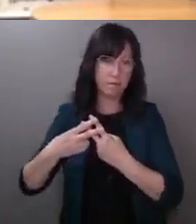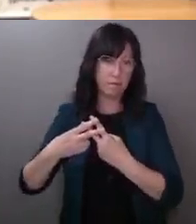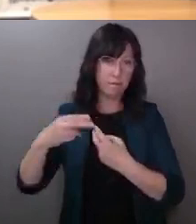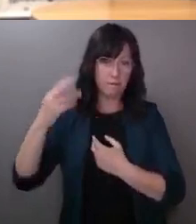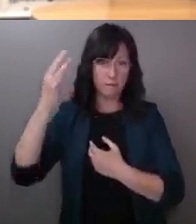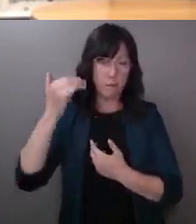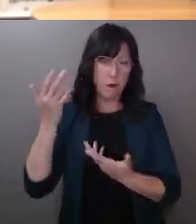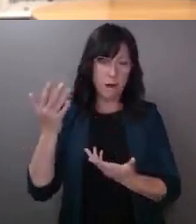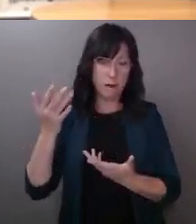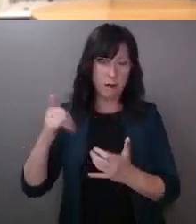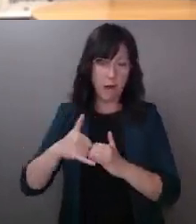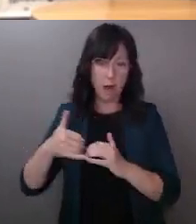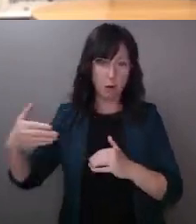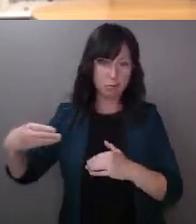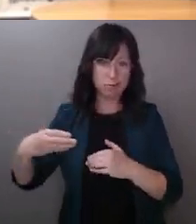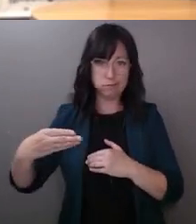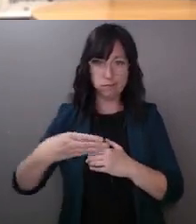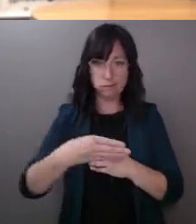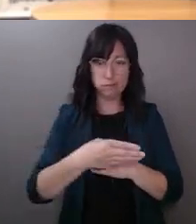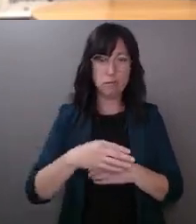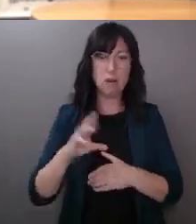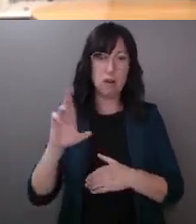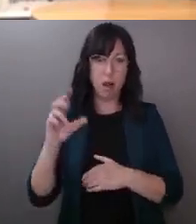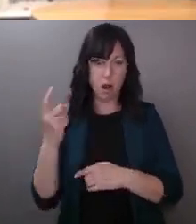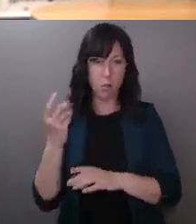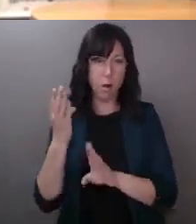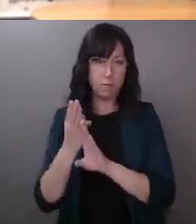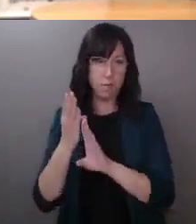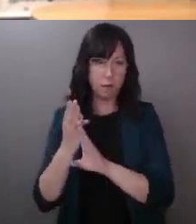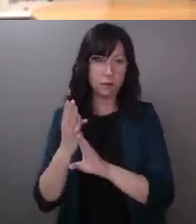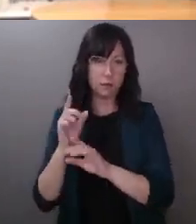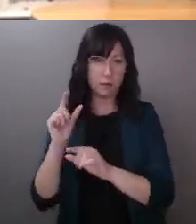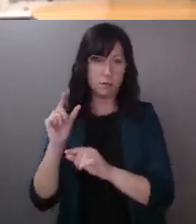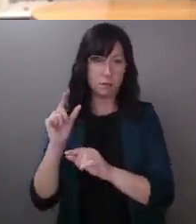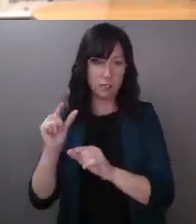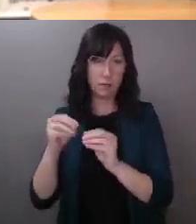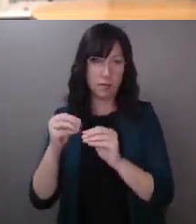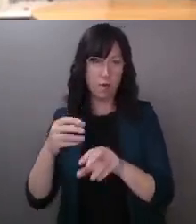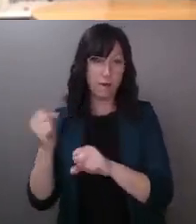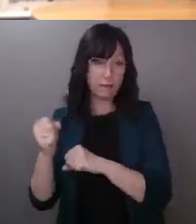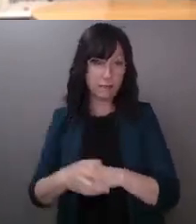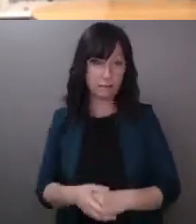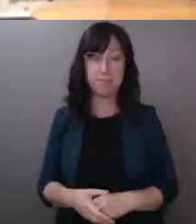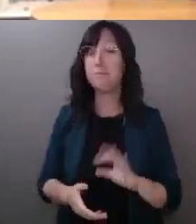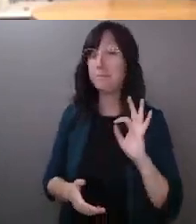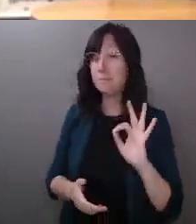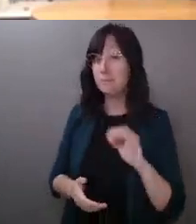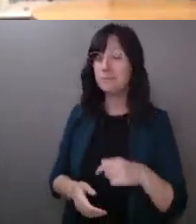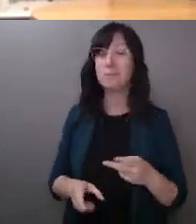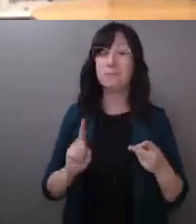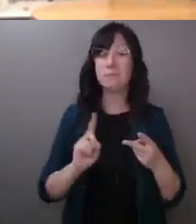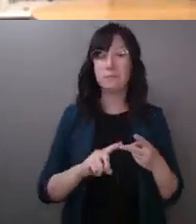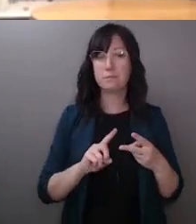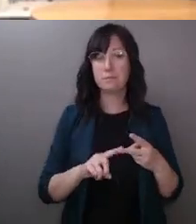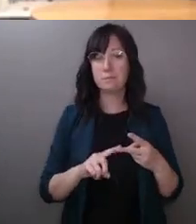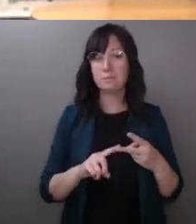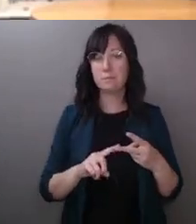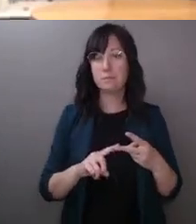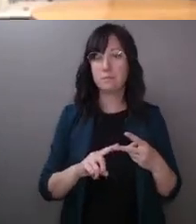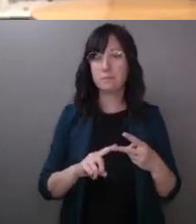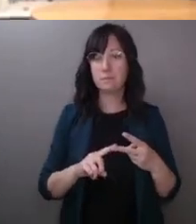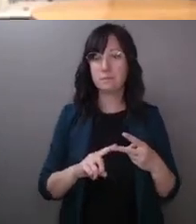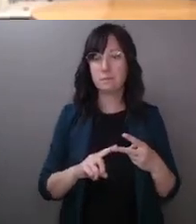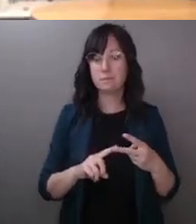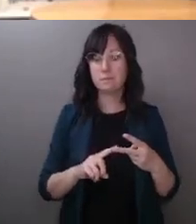route network that the R1 bus would have to take. Great, thank you very much. Second question: what